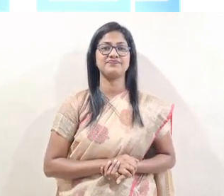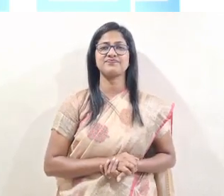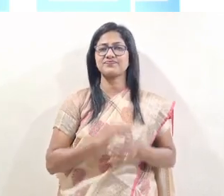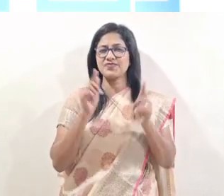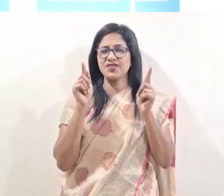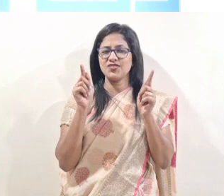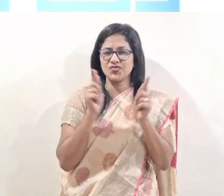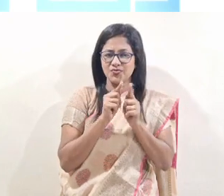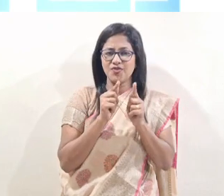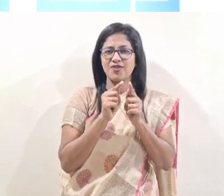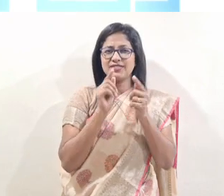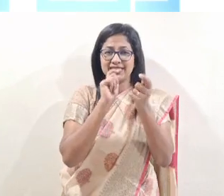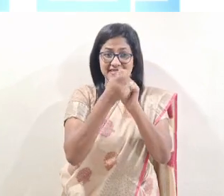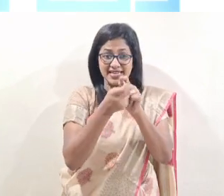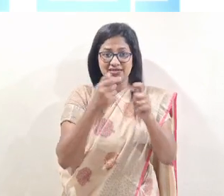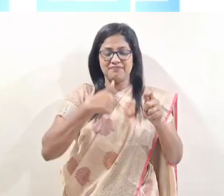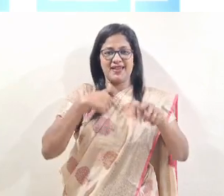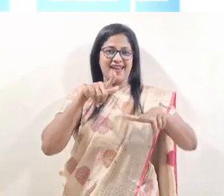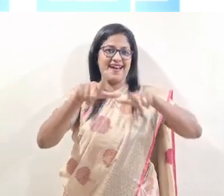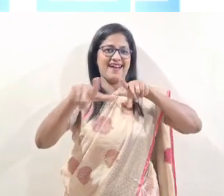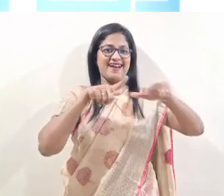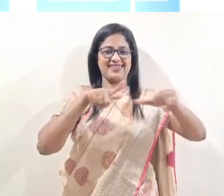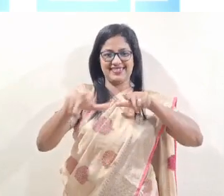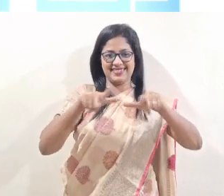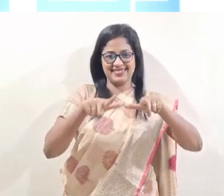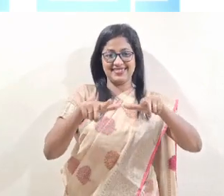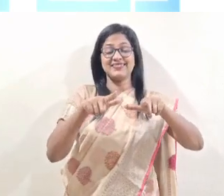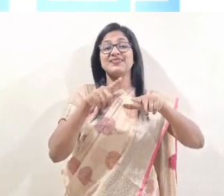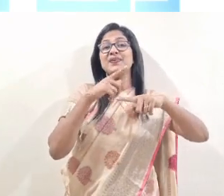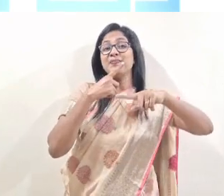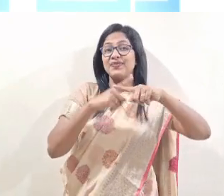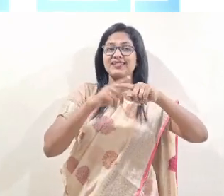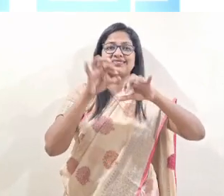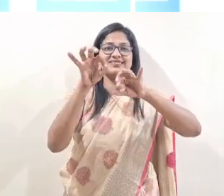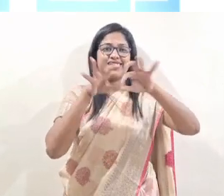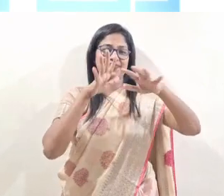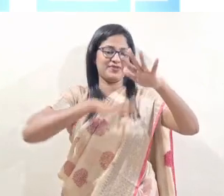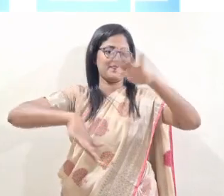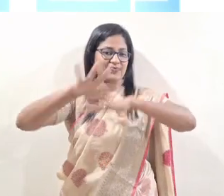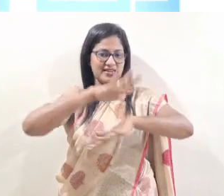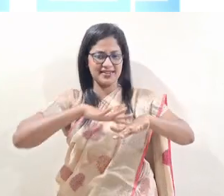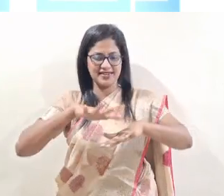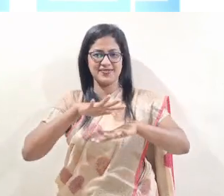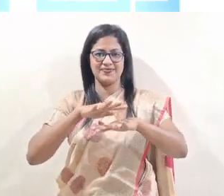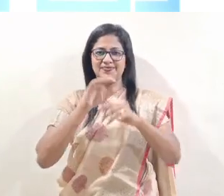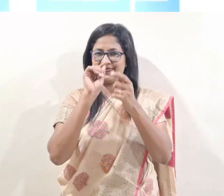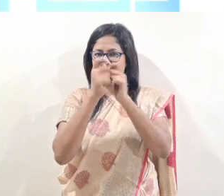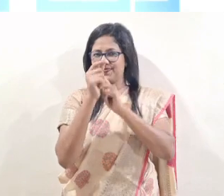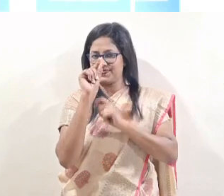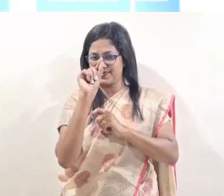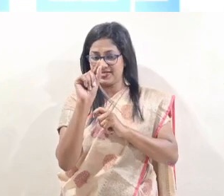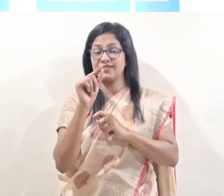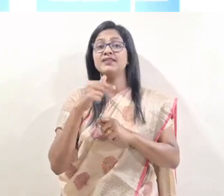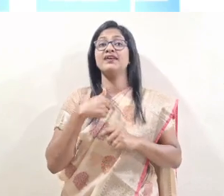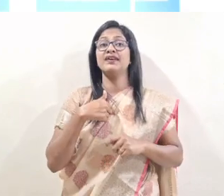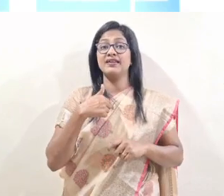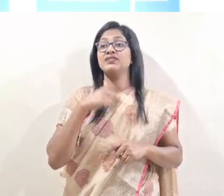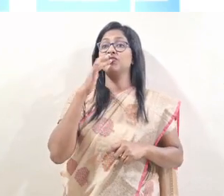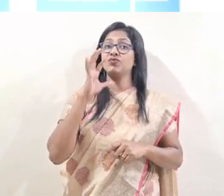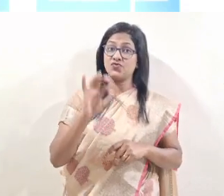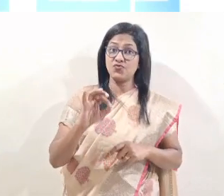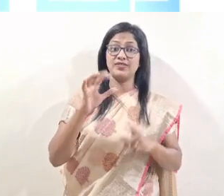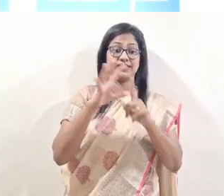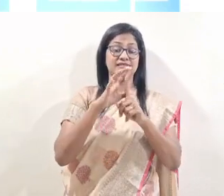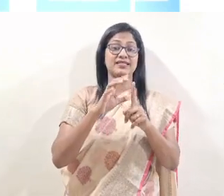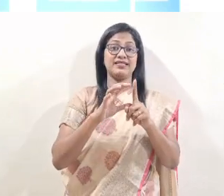A small correction here, I'm actually an architect and an urban planner. That's all right. But yeah, it's true, I've worked with Delhi